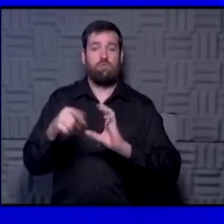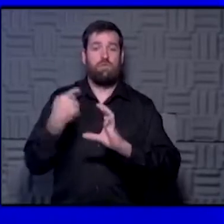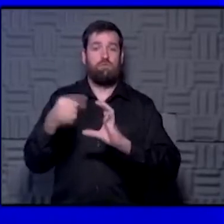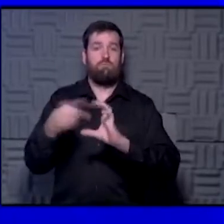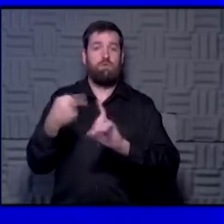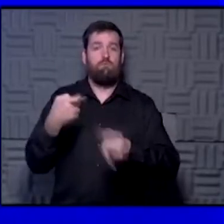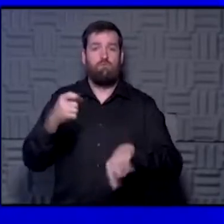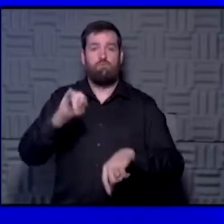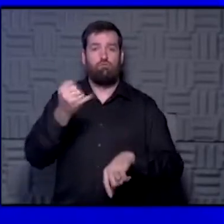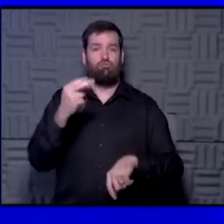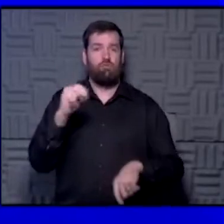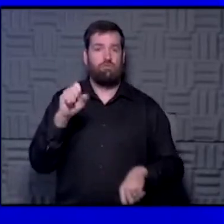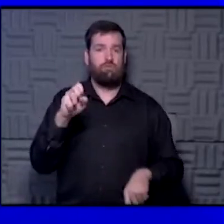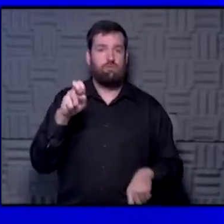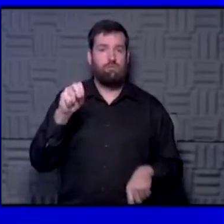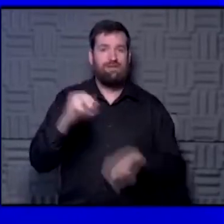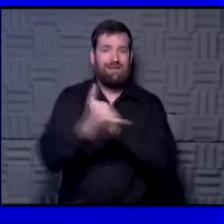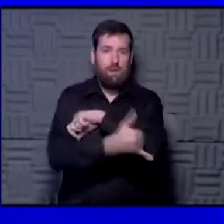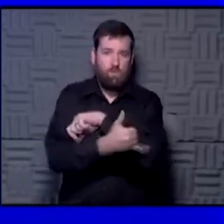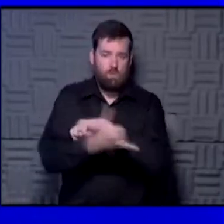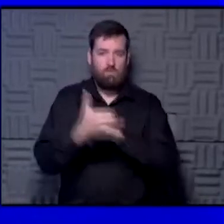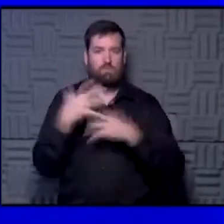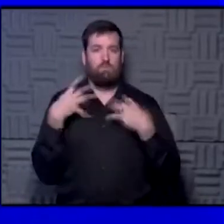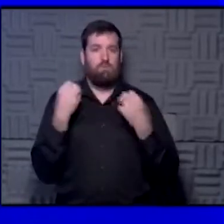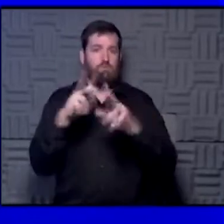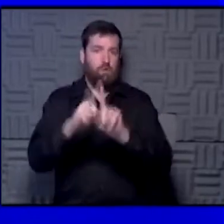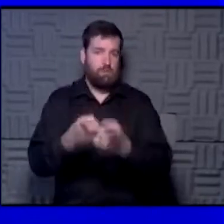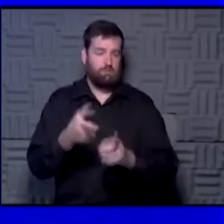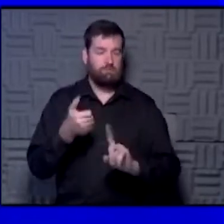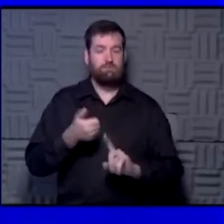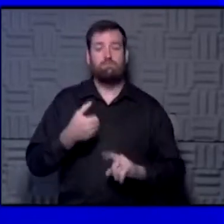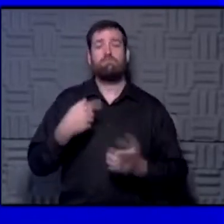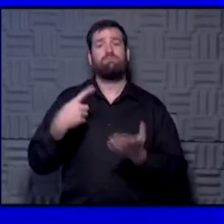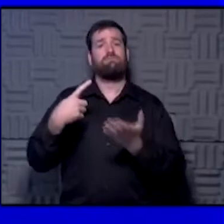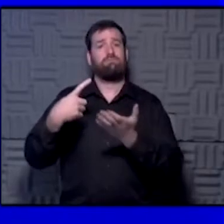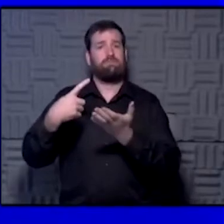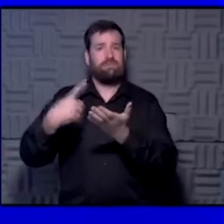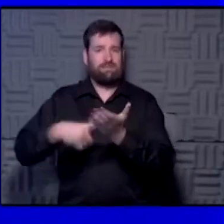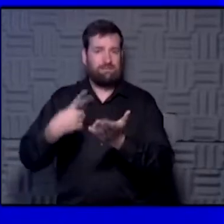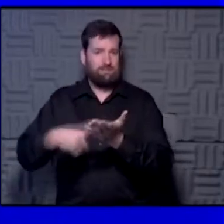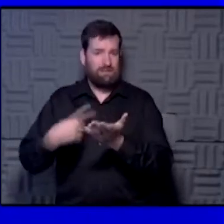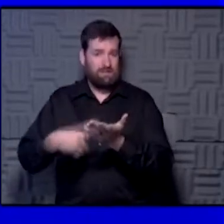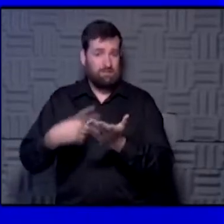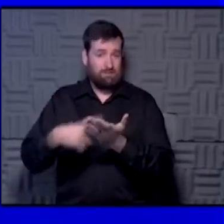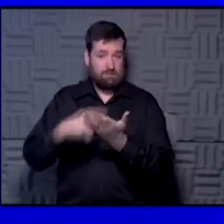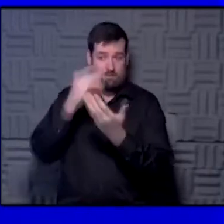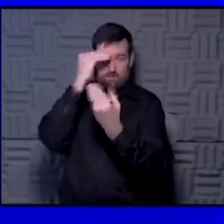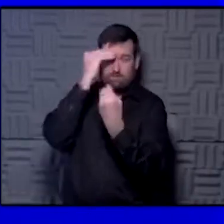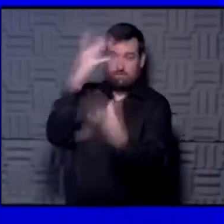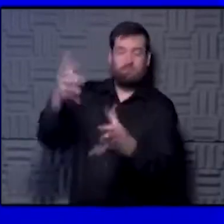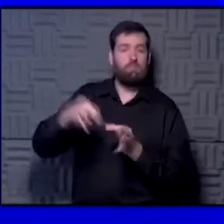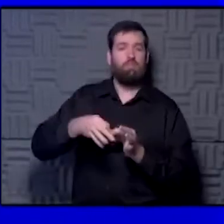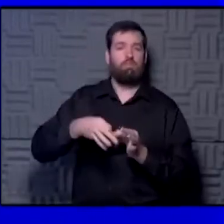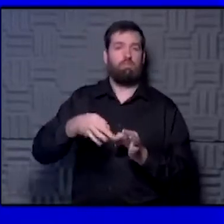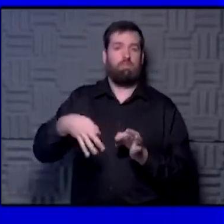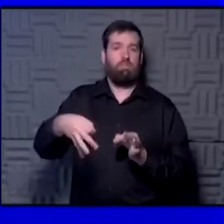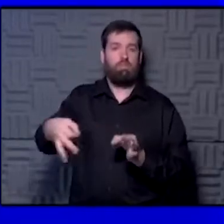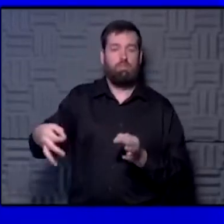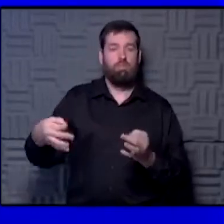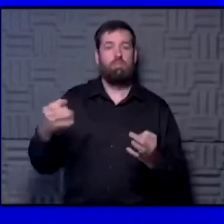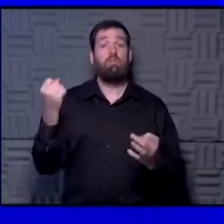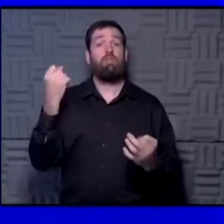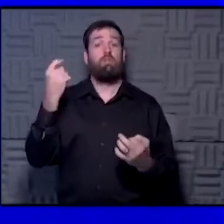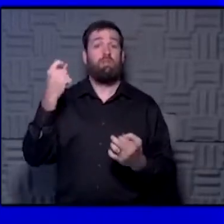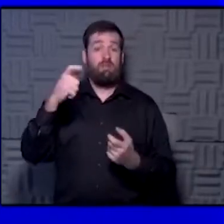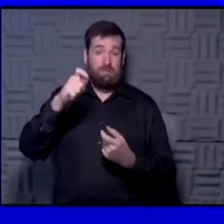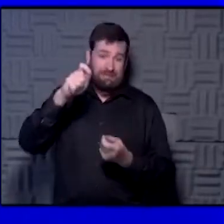from the Johnson County Health Department, things of that nature. You know, sometimes there is a delay in reporting. Overall, going to